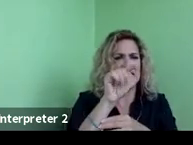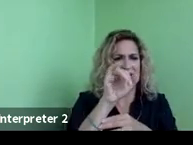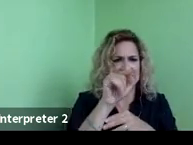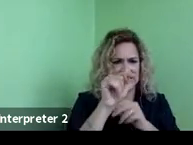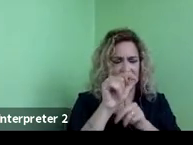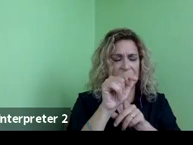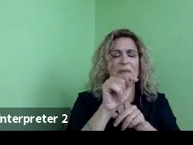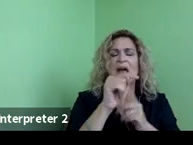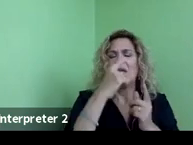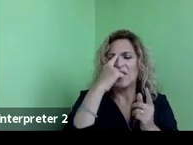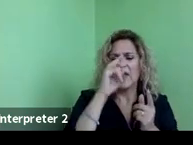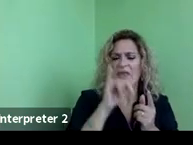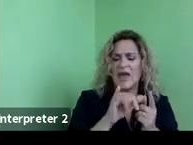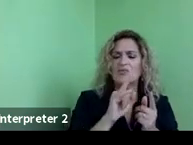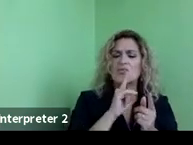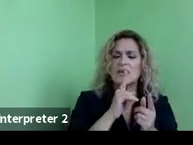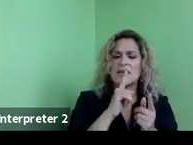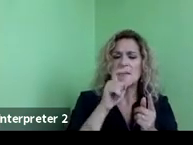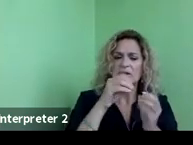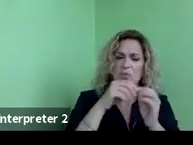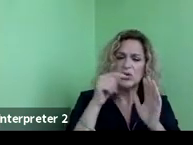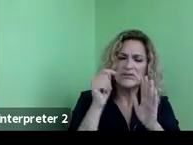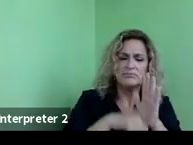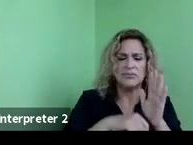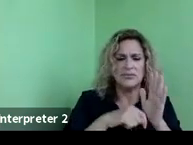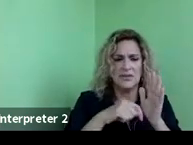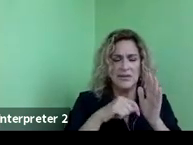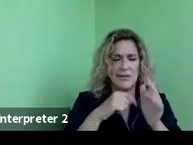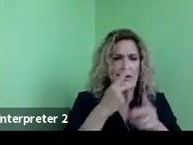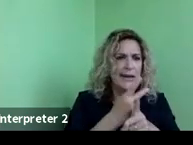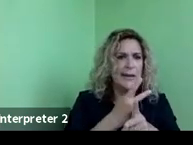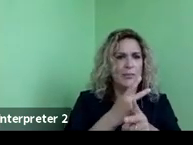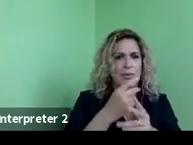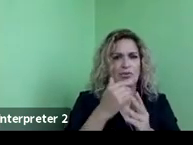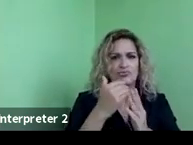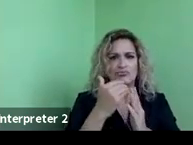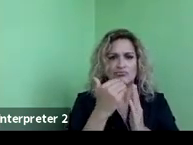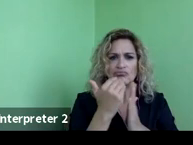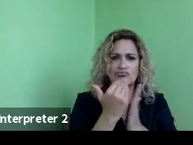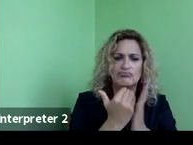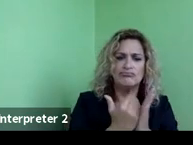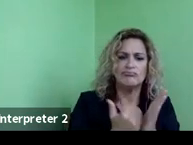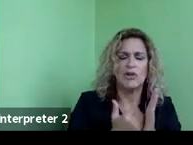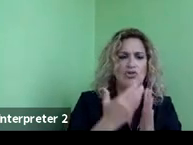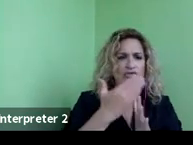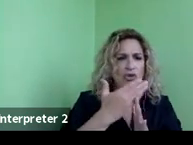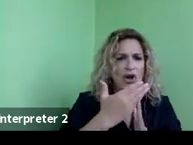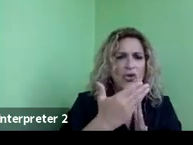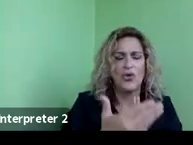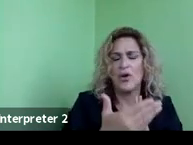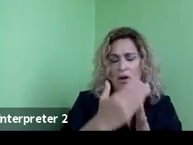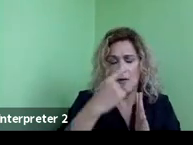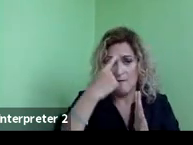do a deeper dive on maybe record keeping and case management in the very, very near